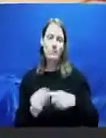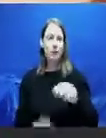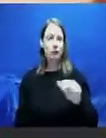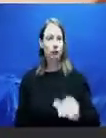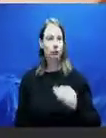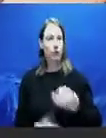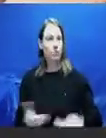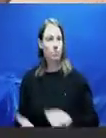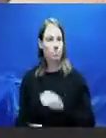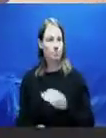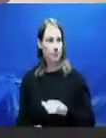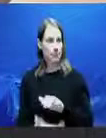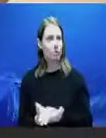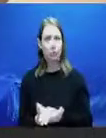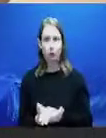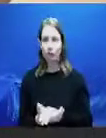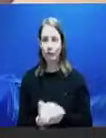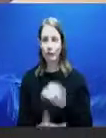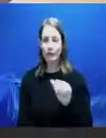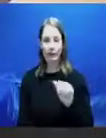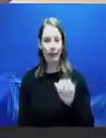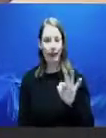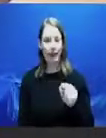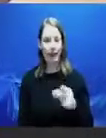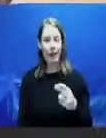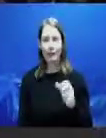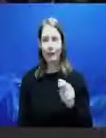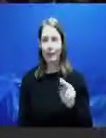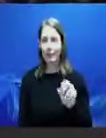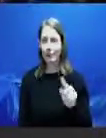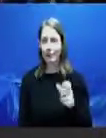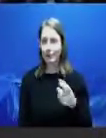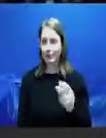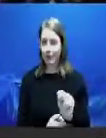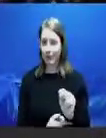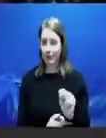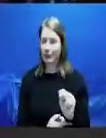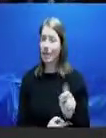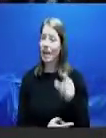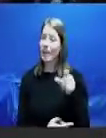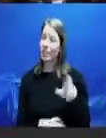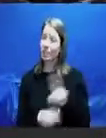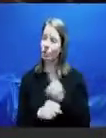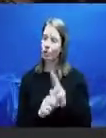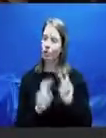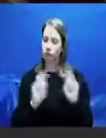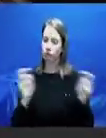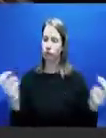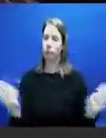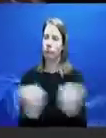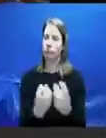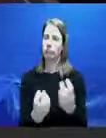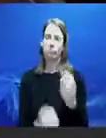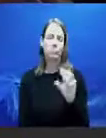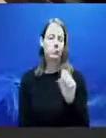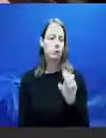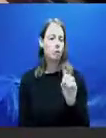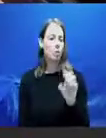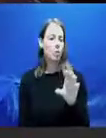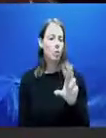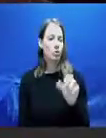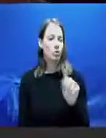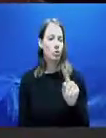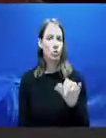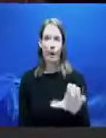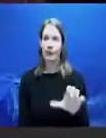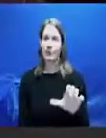Socratic seminar, a class discussion that is mostly student-led. I'm reading here that their gross is only $800 compared to the